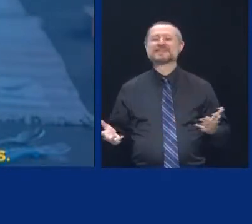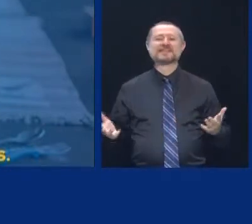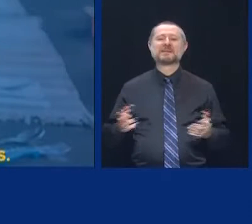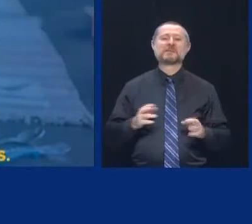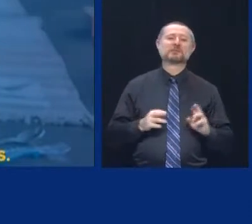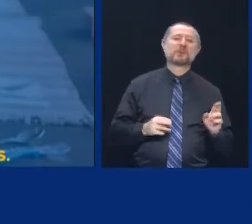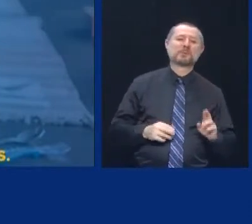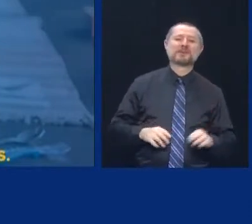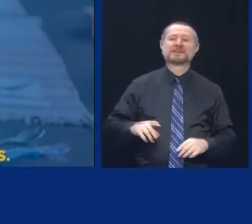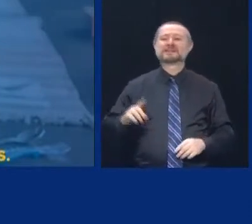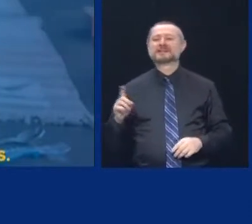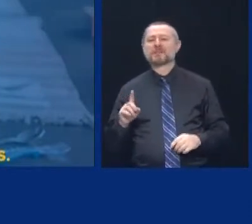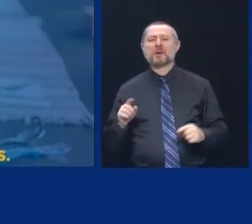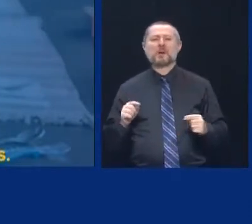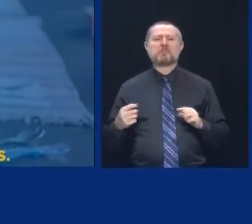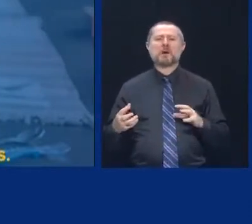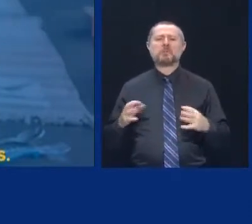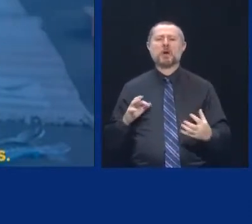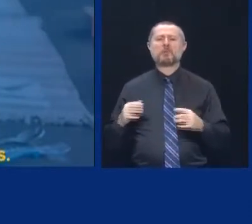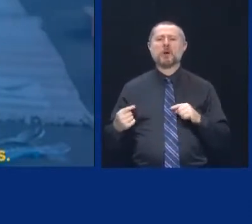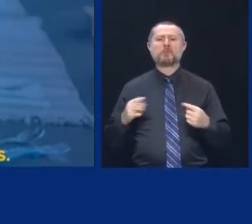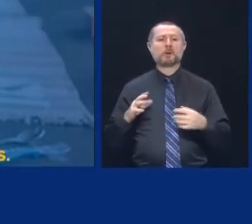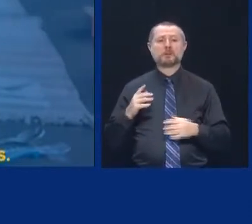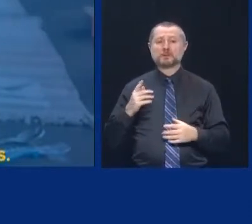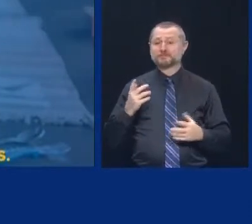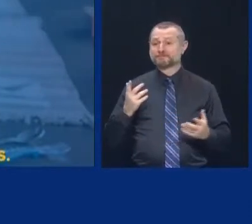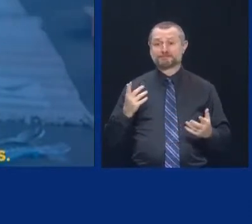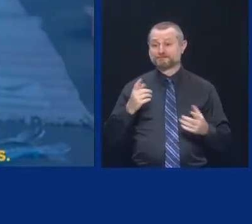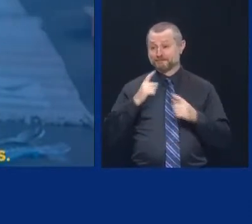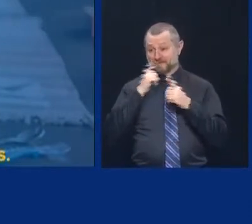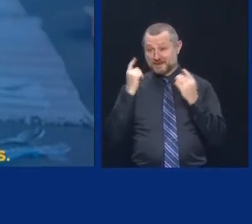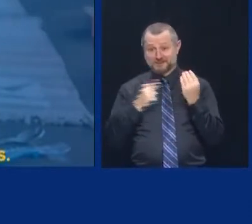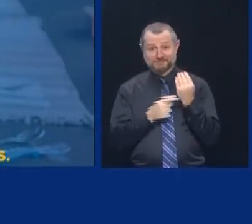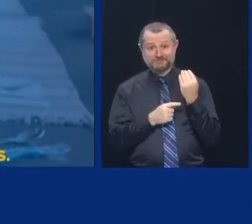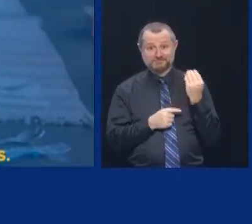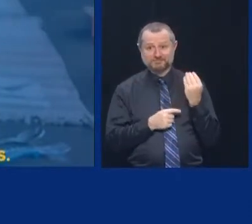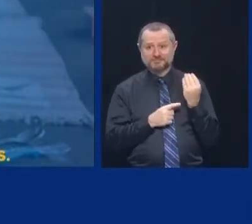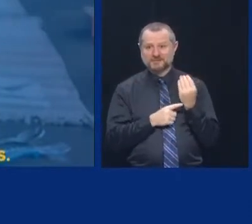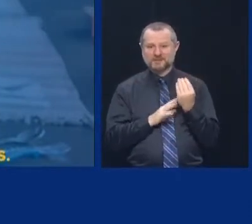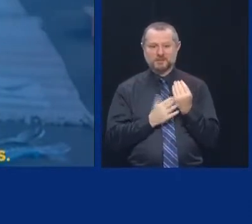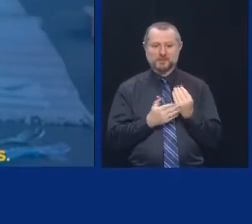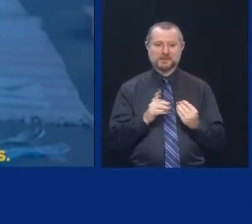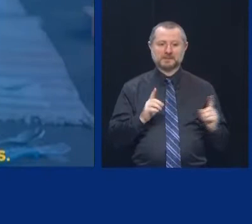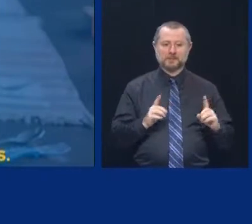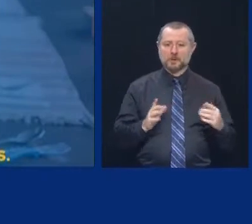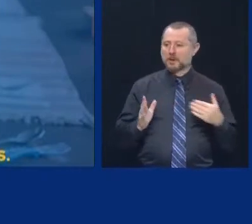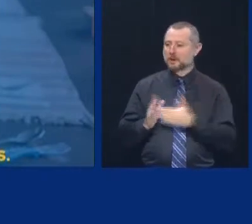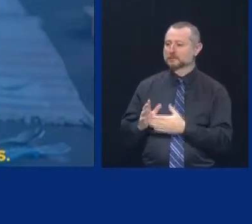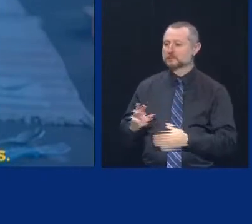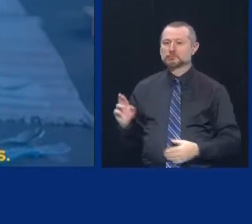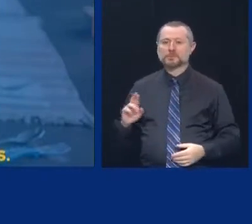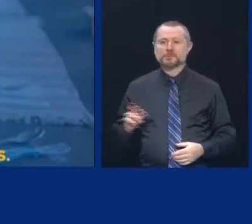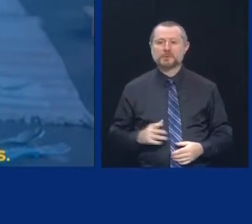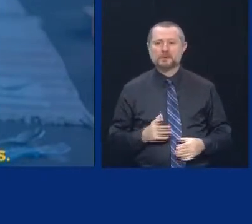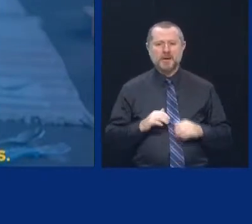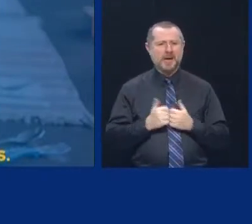every issue. This is now a political symbol. How did this become a political